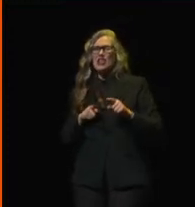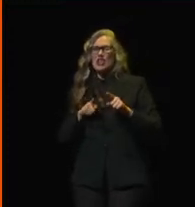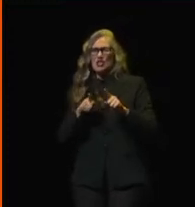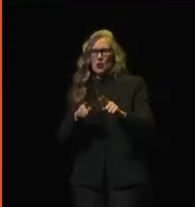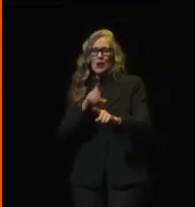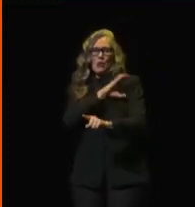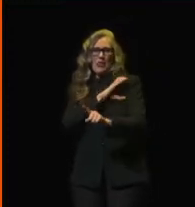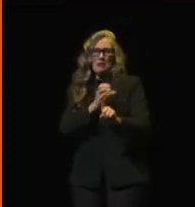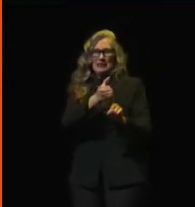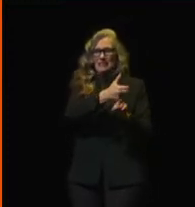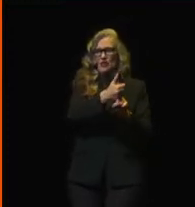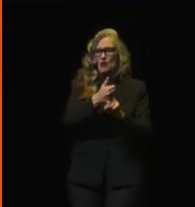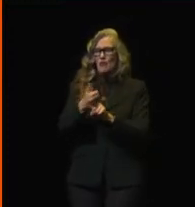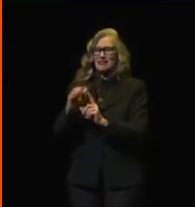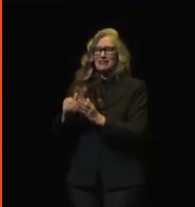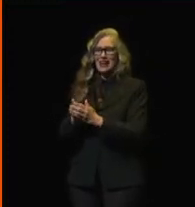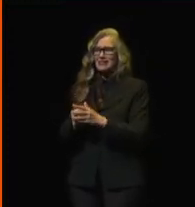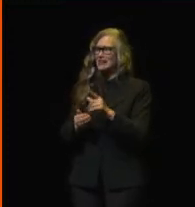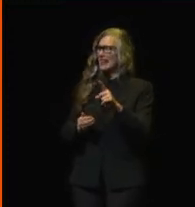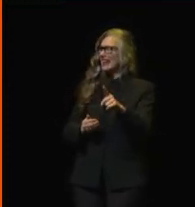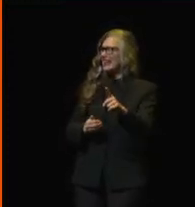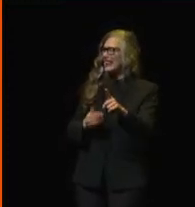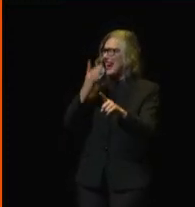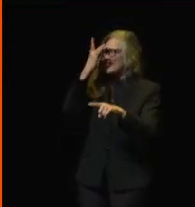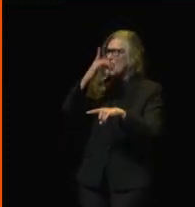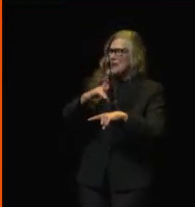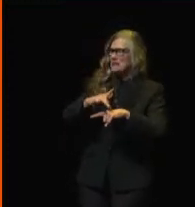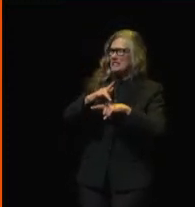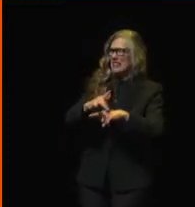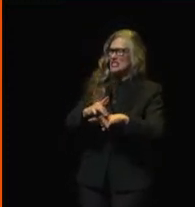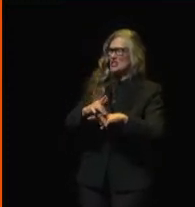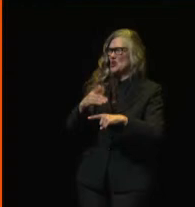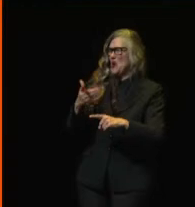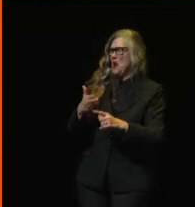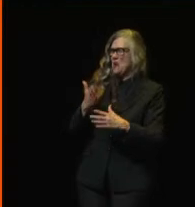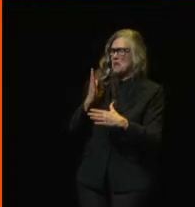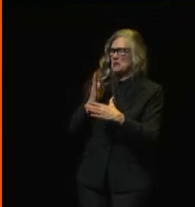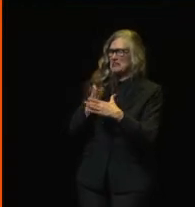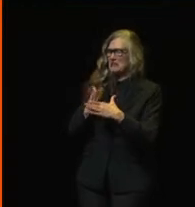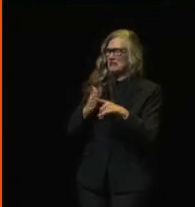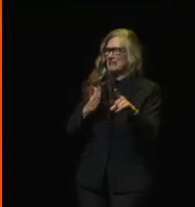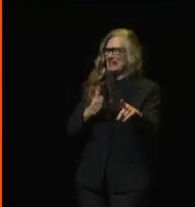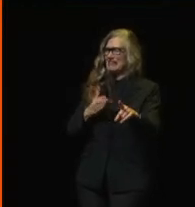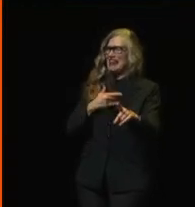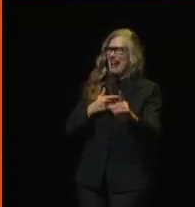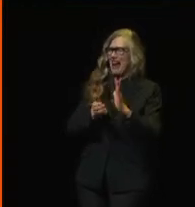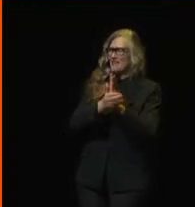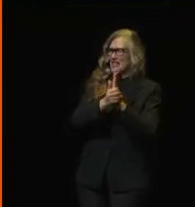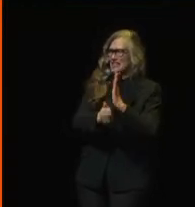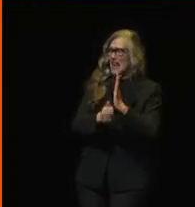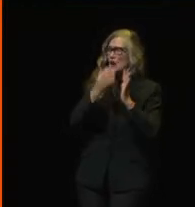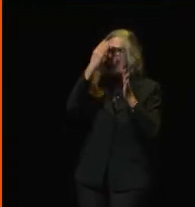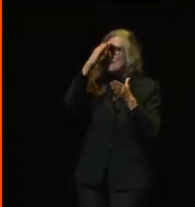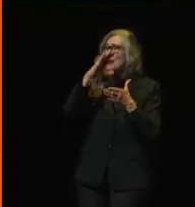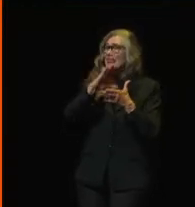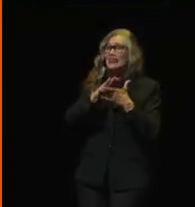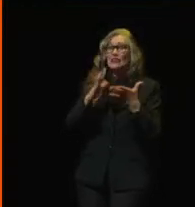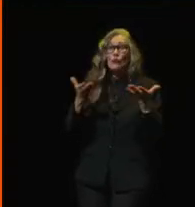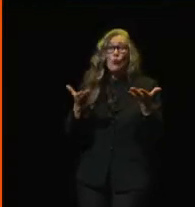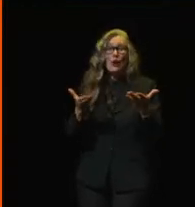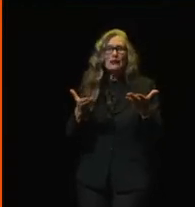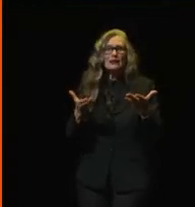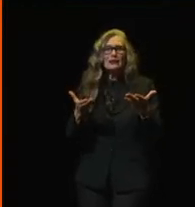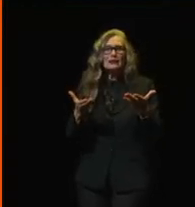brilliant knack, some might call it an obsession bordering on irritating everyone around him, of believing it was possible to